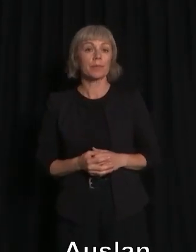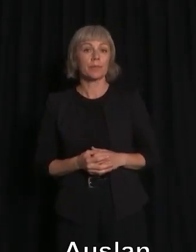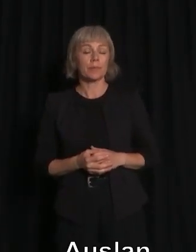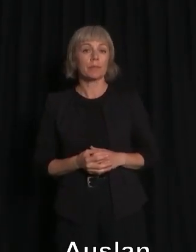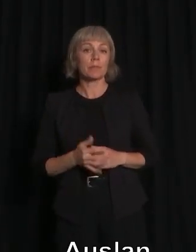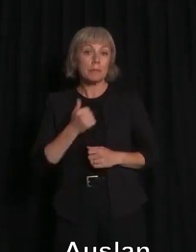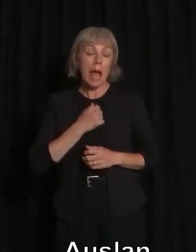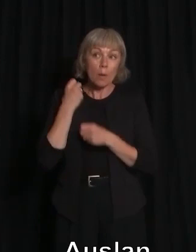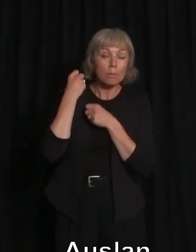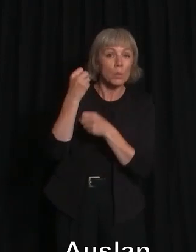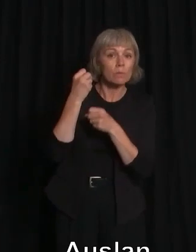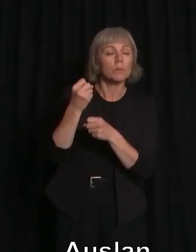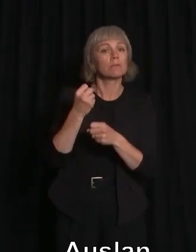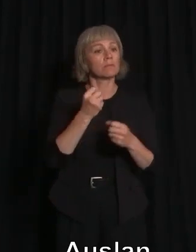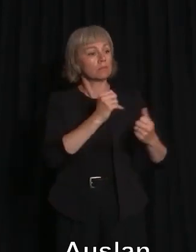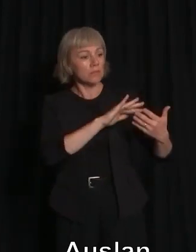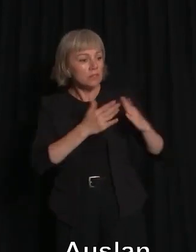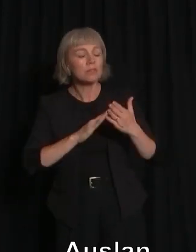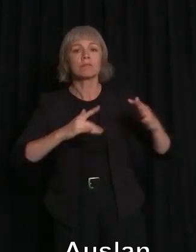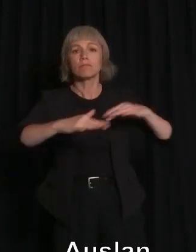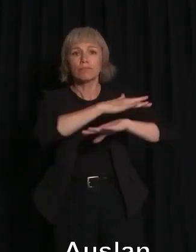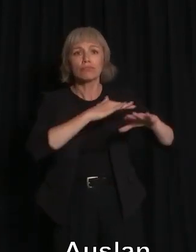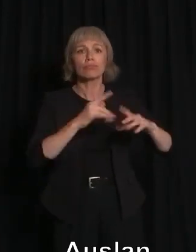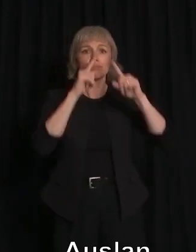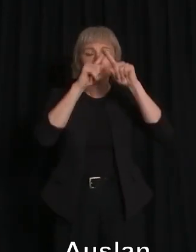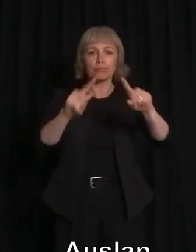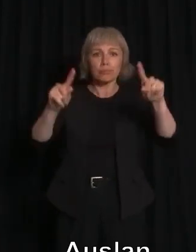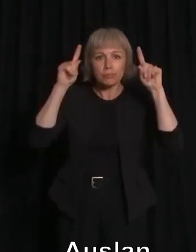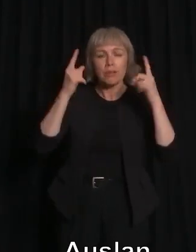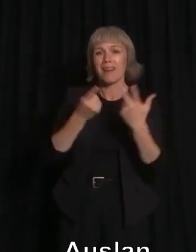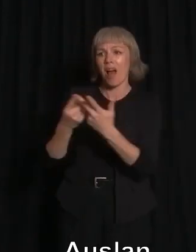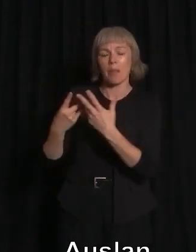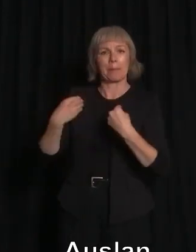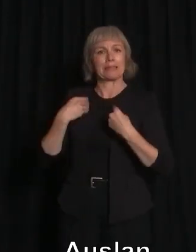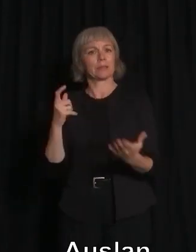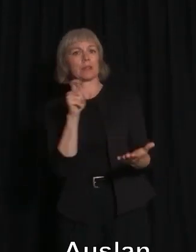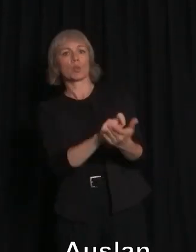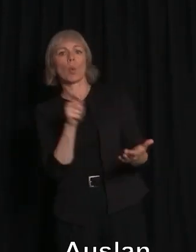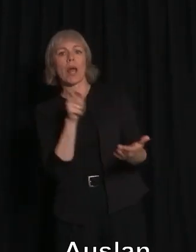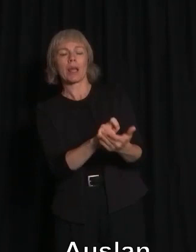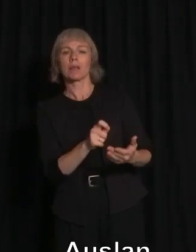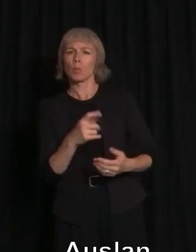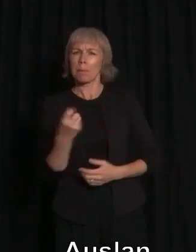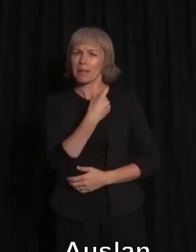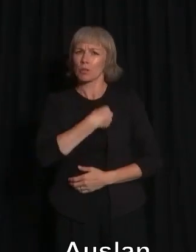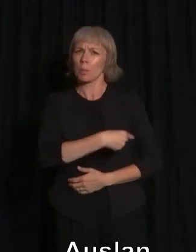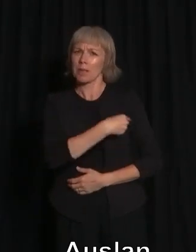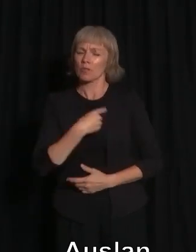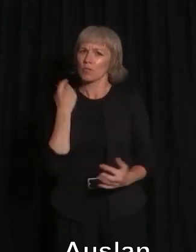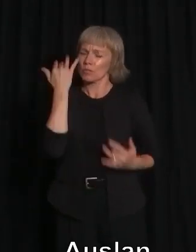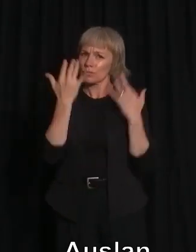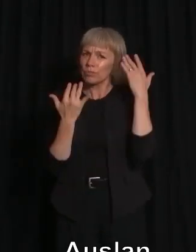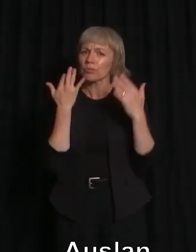civil society, advocates, states, donors, and scholars alike, to commit to reflection about the ethical processes